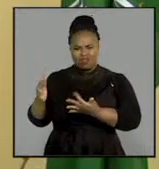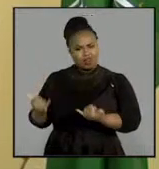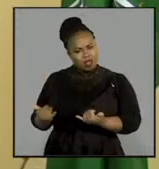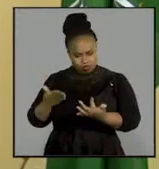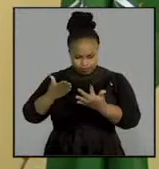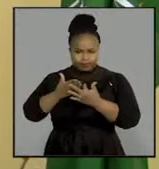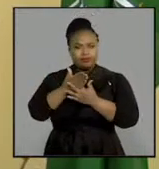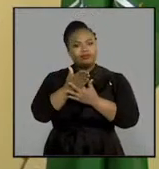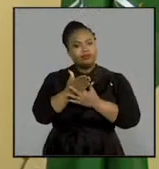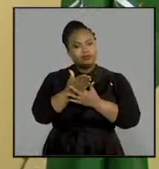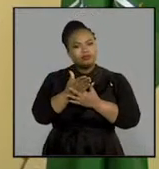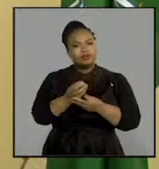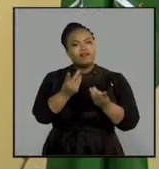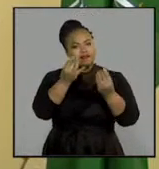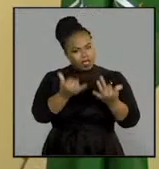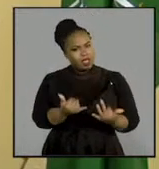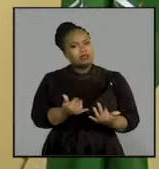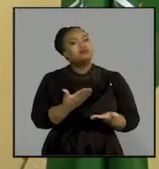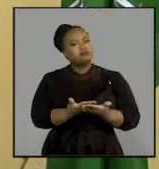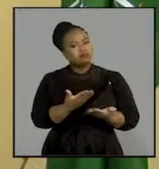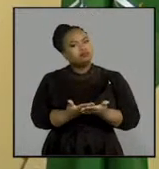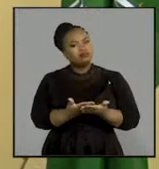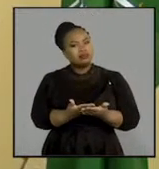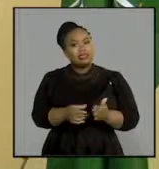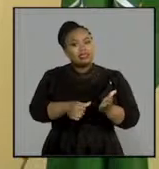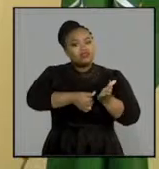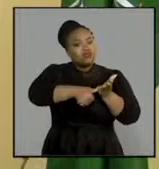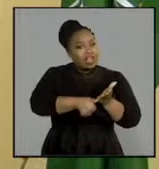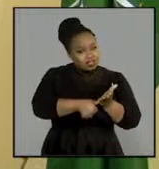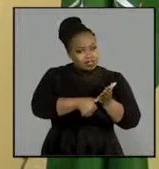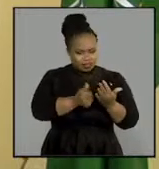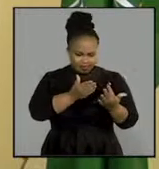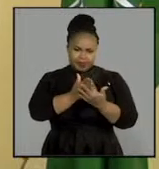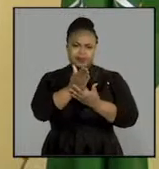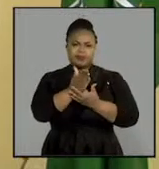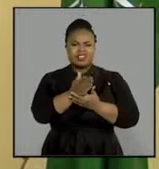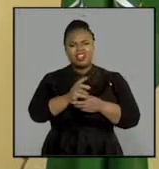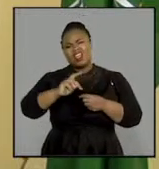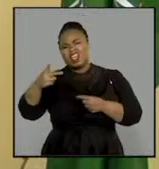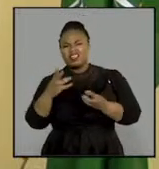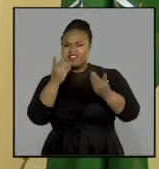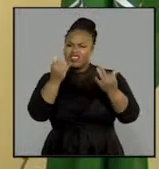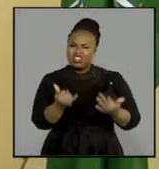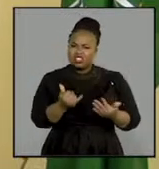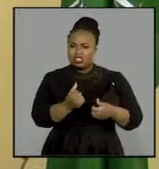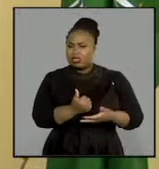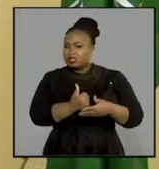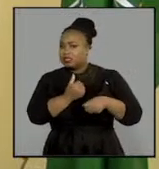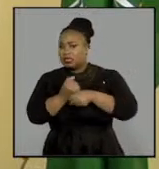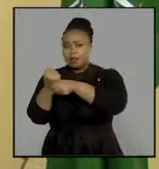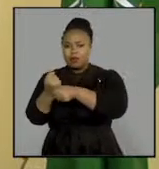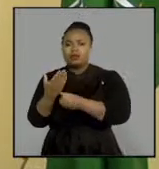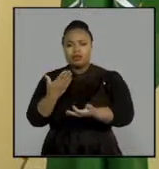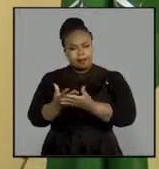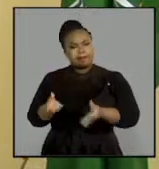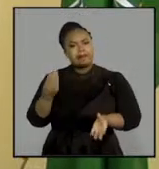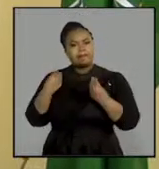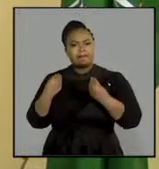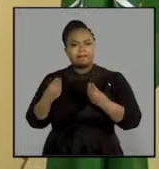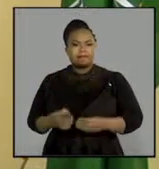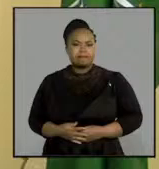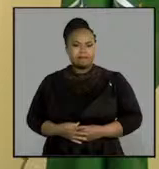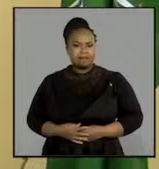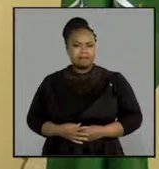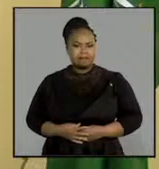to access credit, to also access grants and other financial